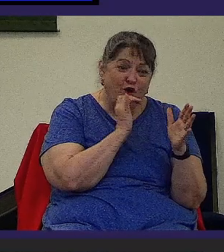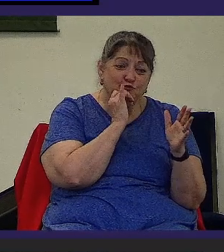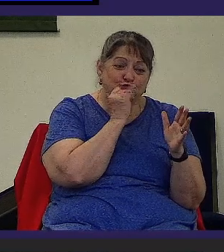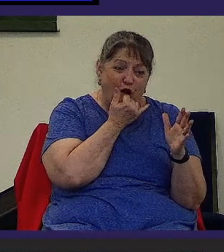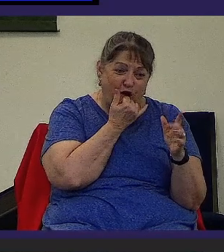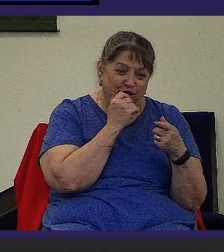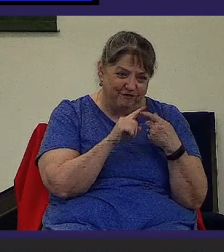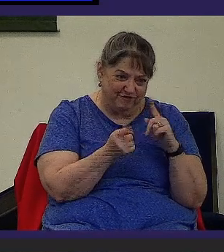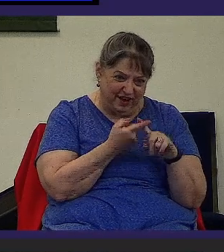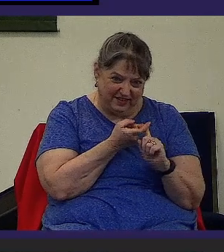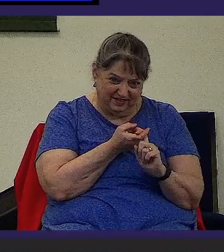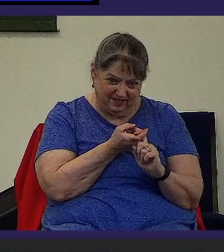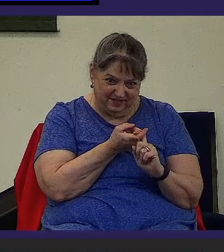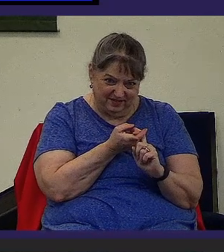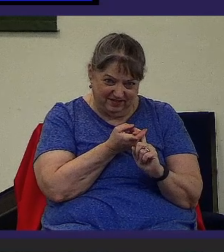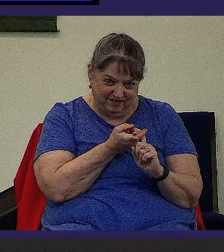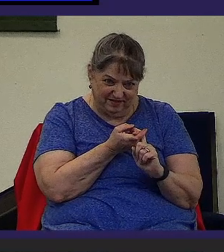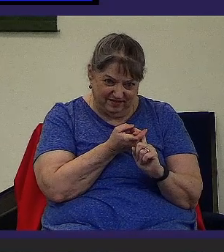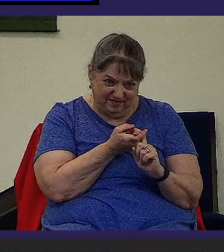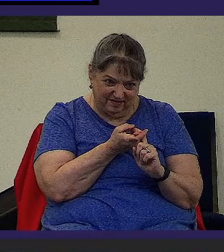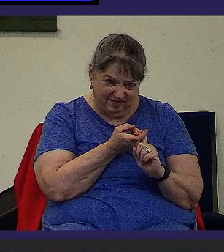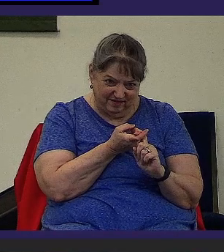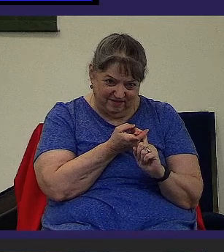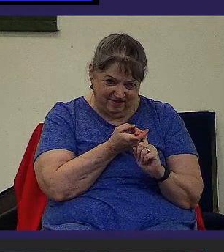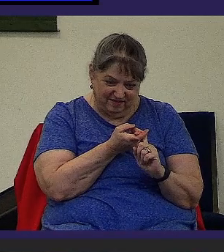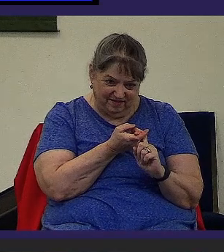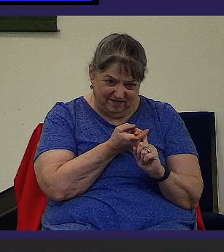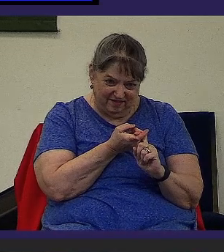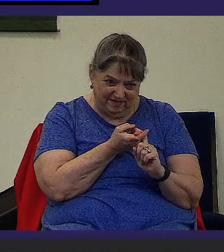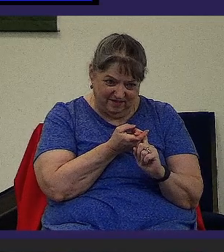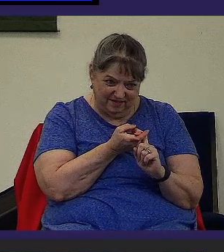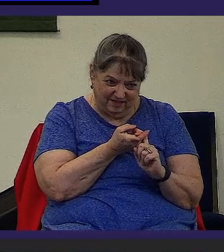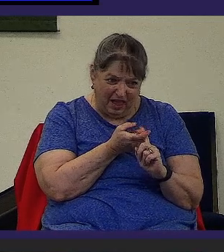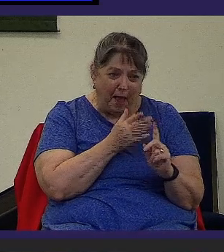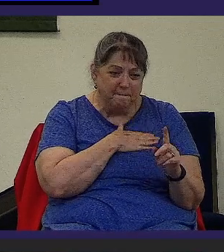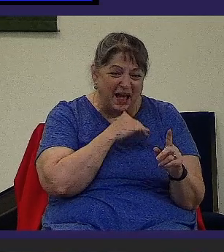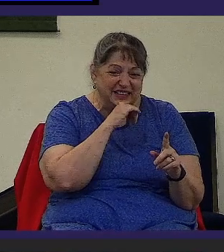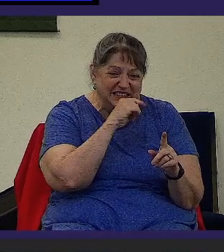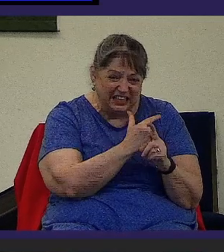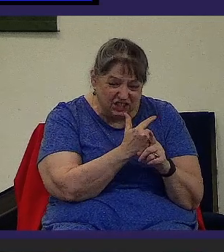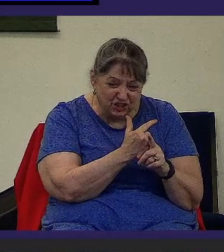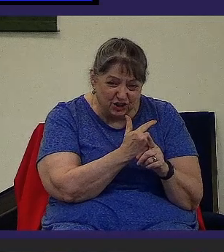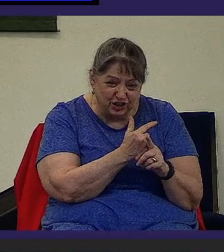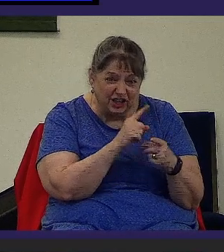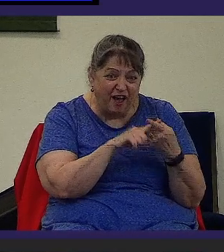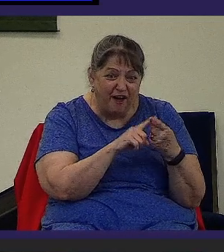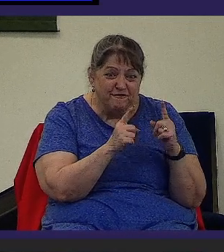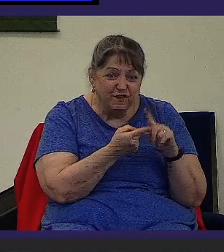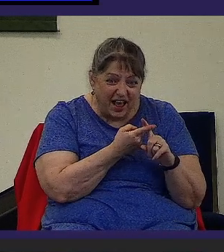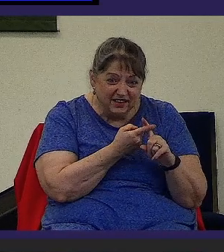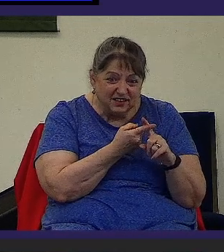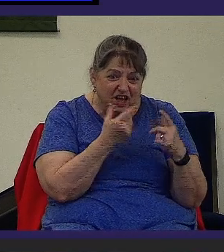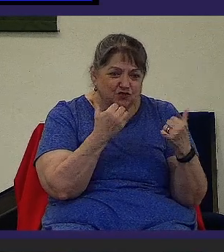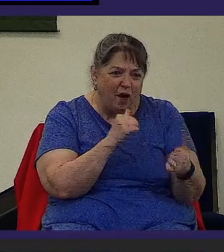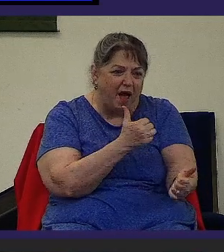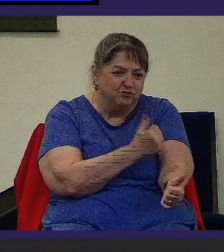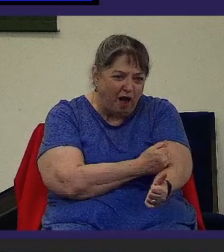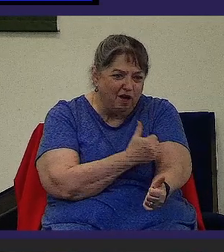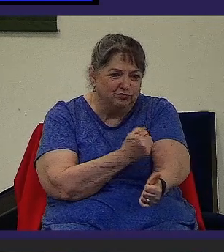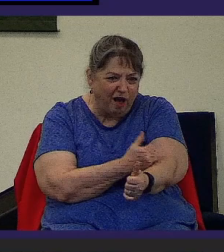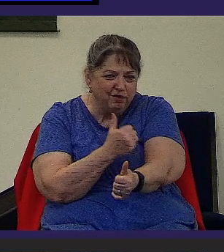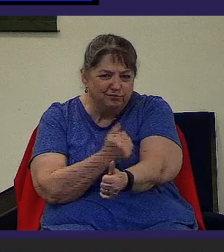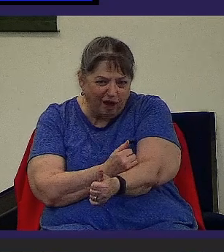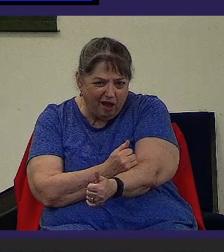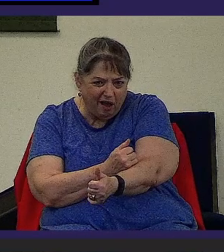buddies that there she lay in bed not one of her best buddies was there at her side to